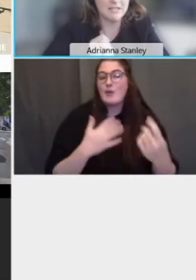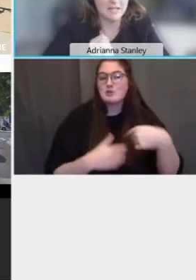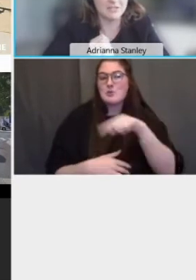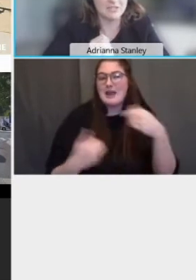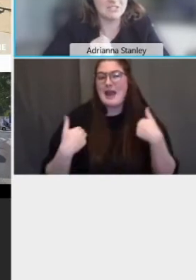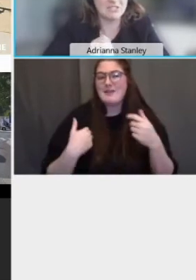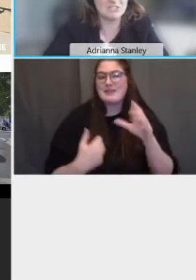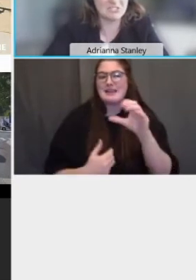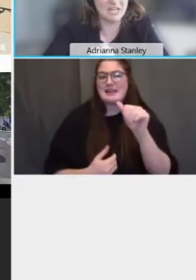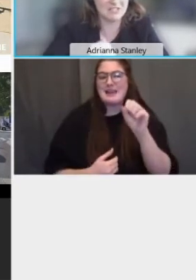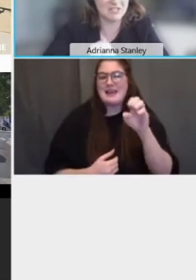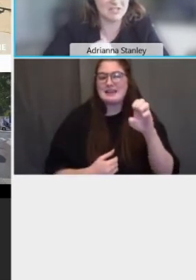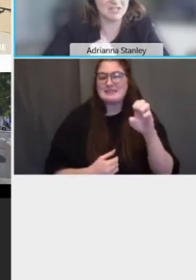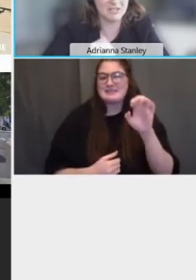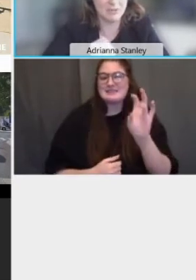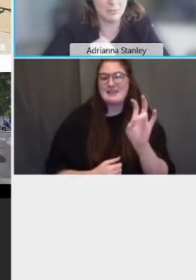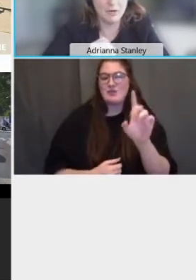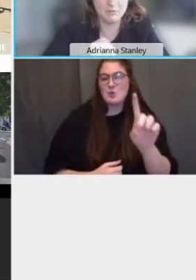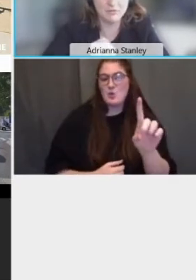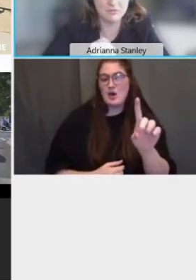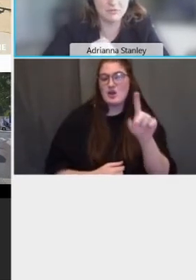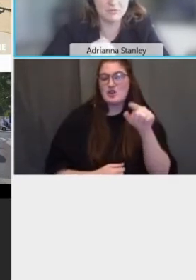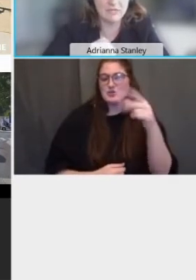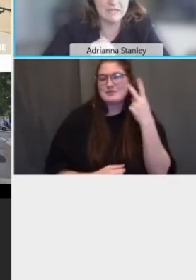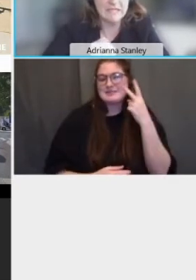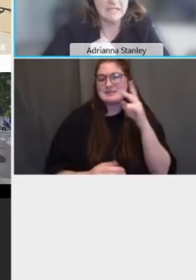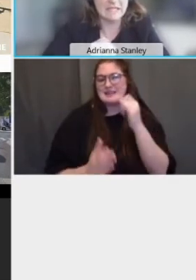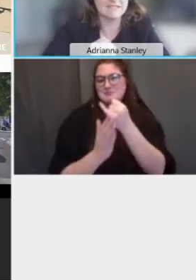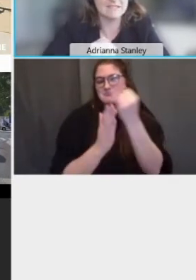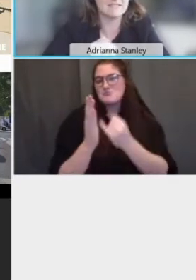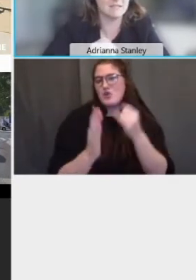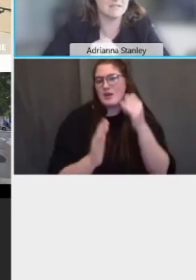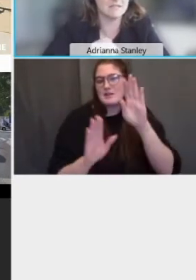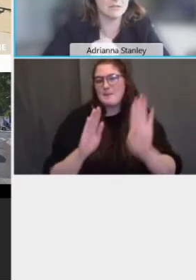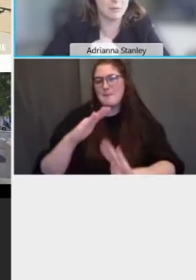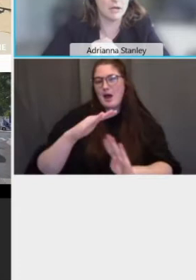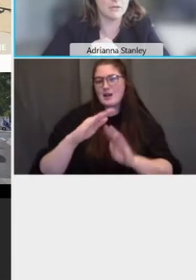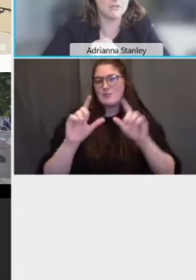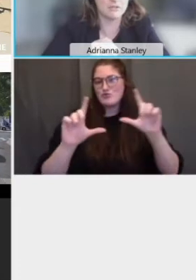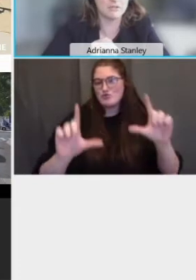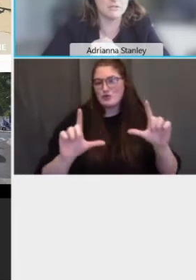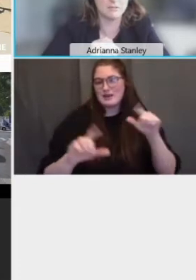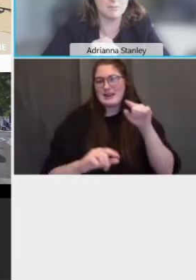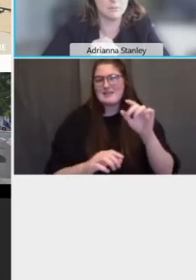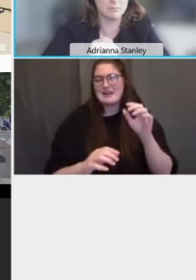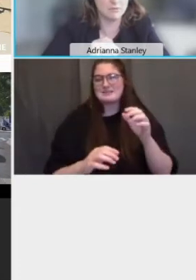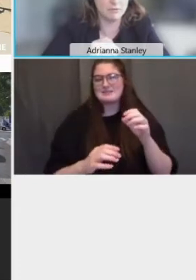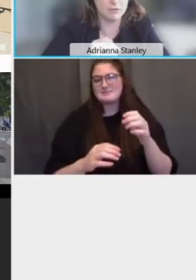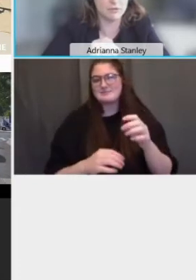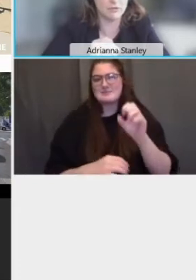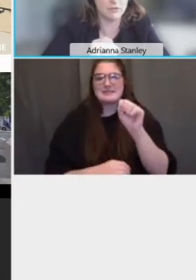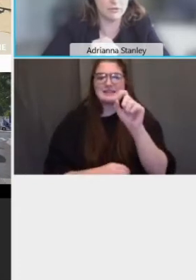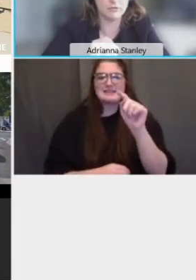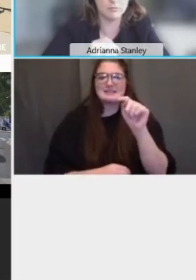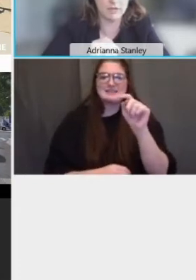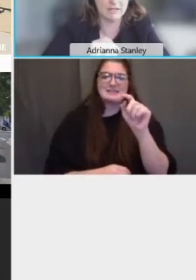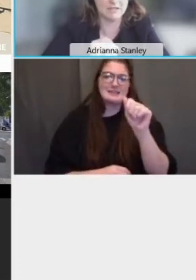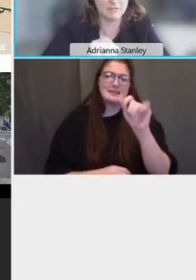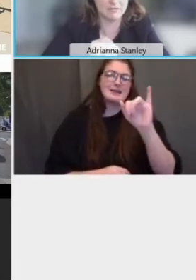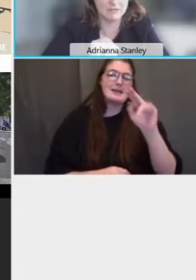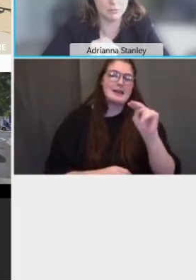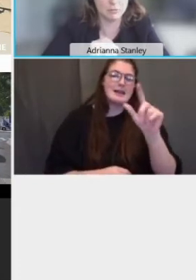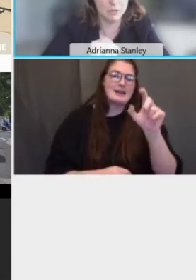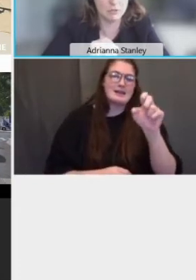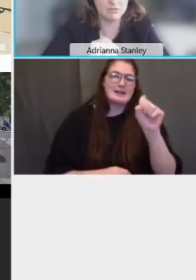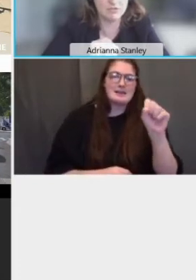bollard. You can see the sketch at the bottom of your screen, and it's a stainless steel bollard, so it's a bit beefier than those